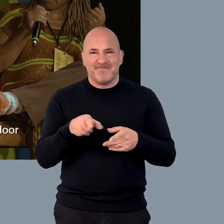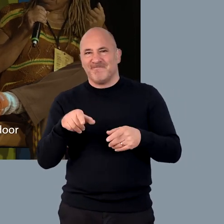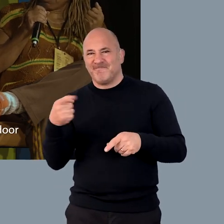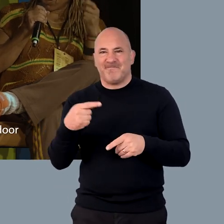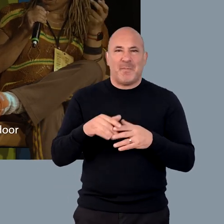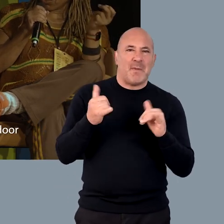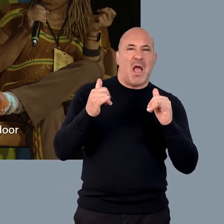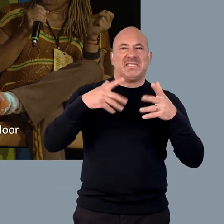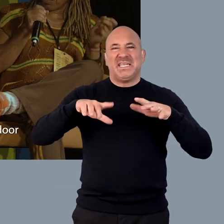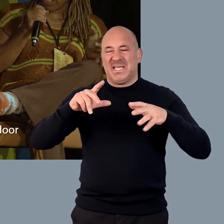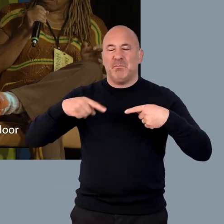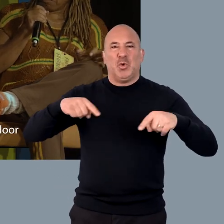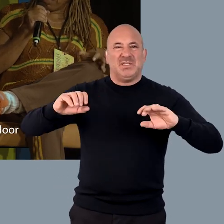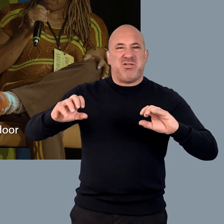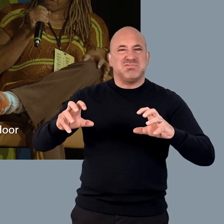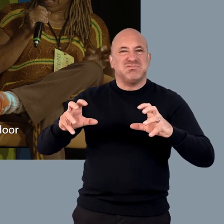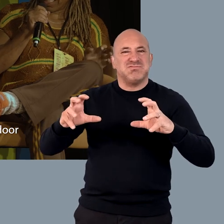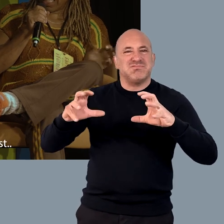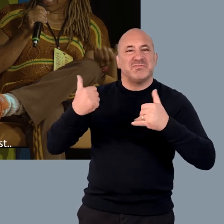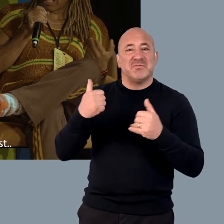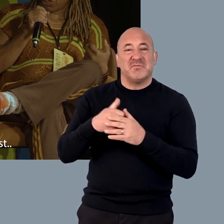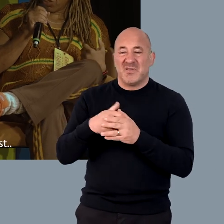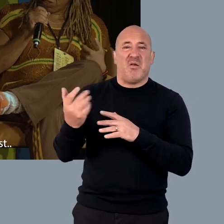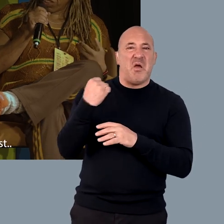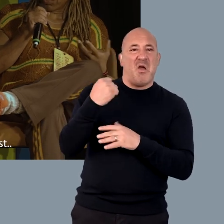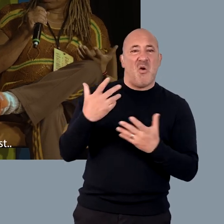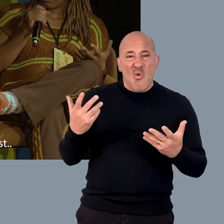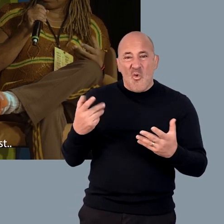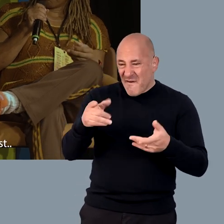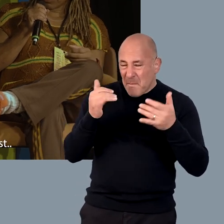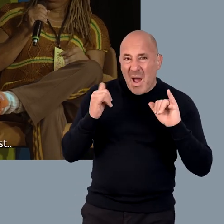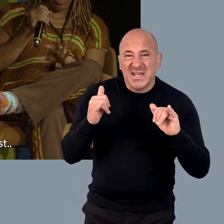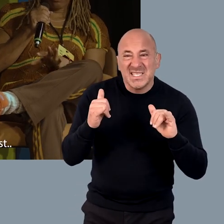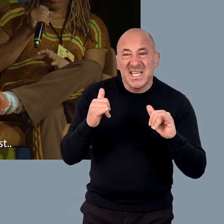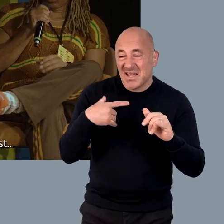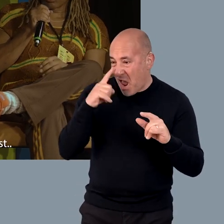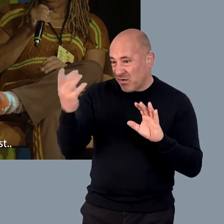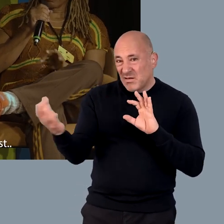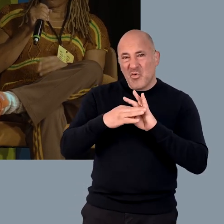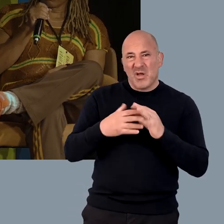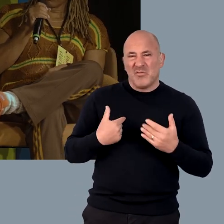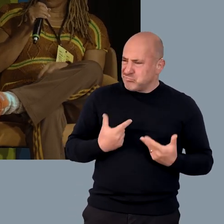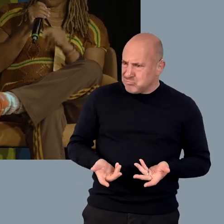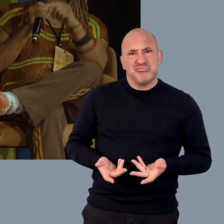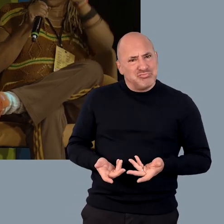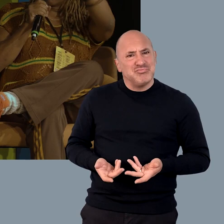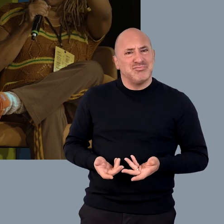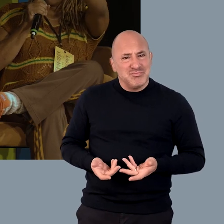them come and knock on your door and going Um, you're having a party can I come to yours? Because they're just there